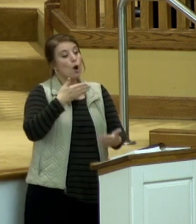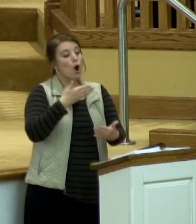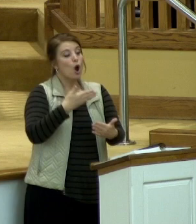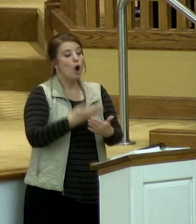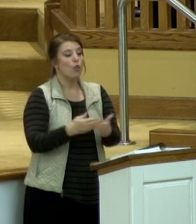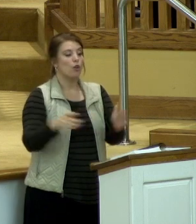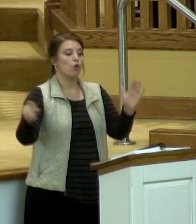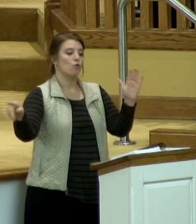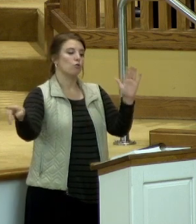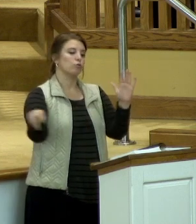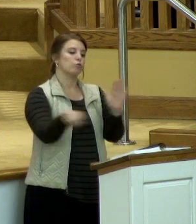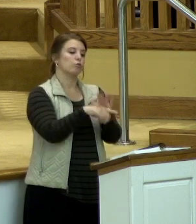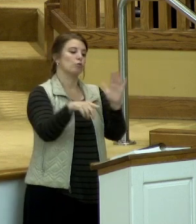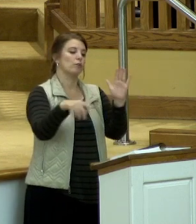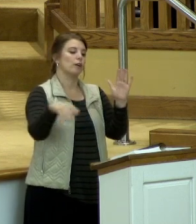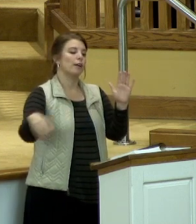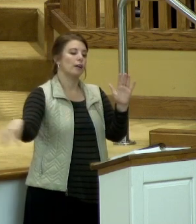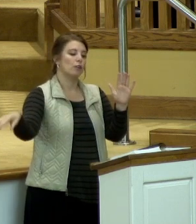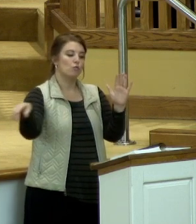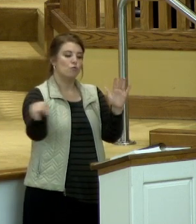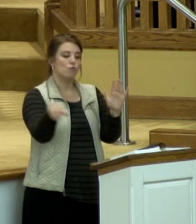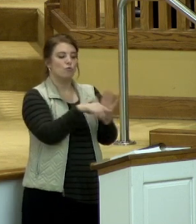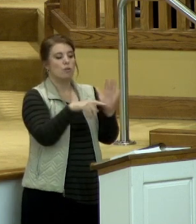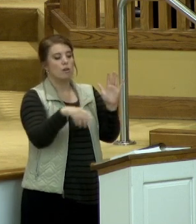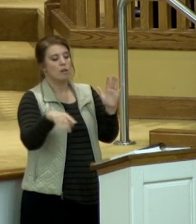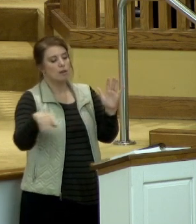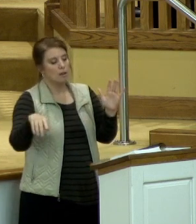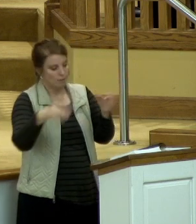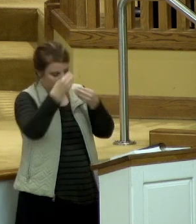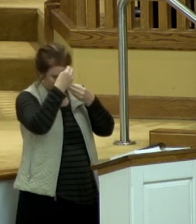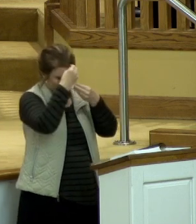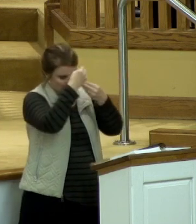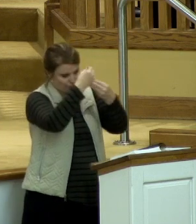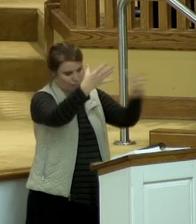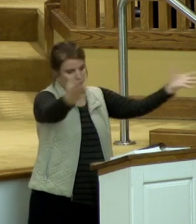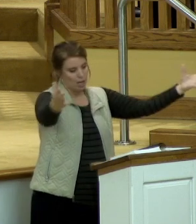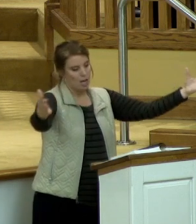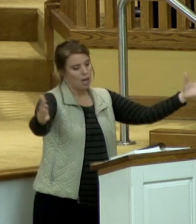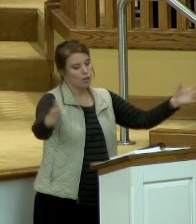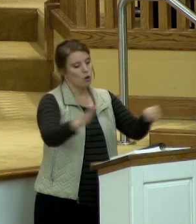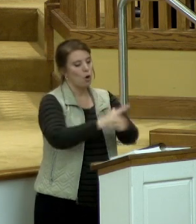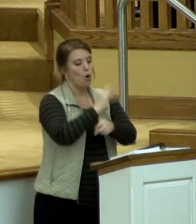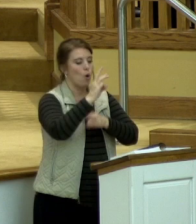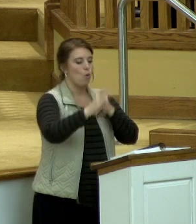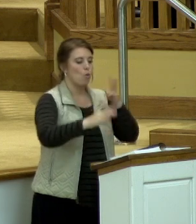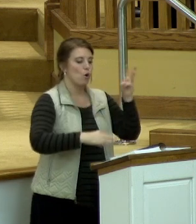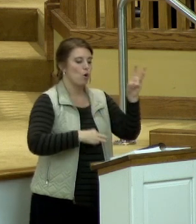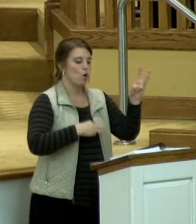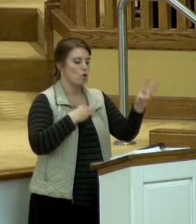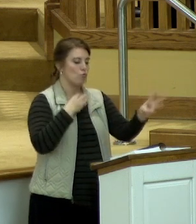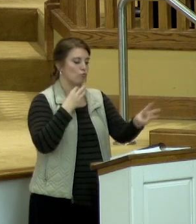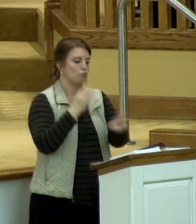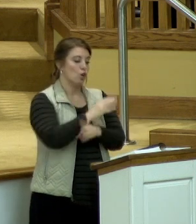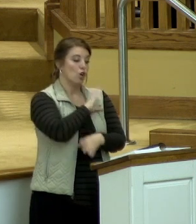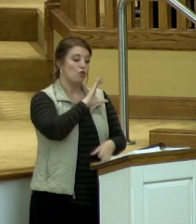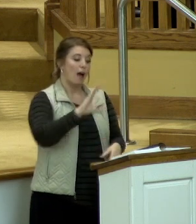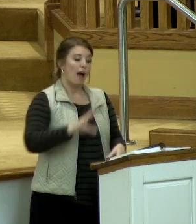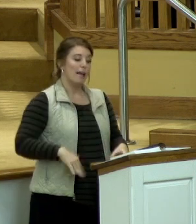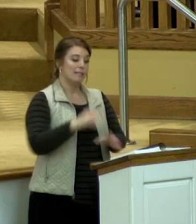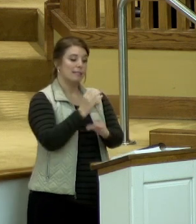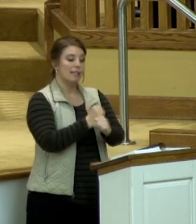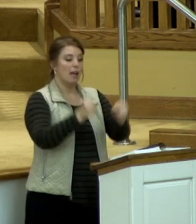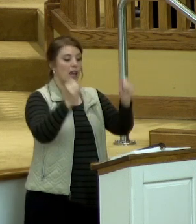birth. Ring the bells, ring the bells, let the whole world know, Christ